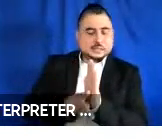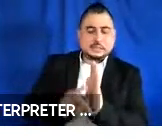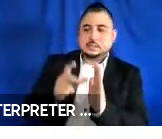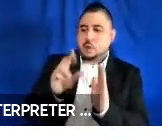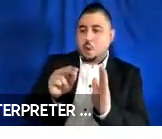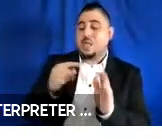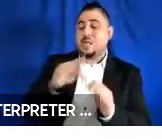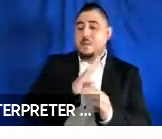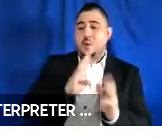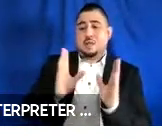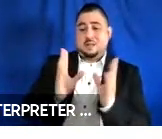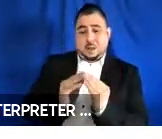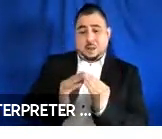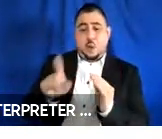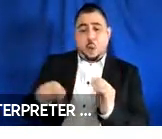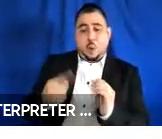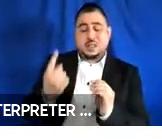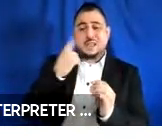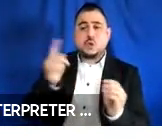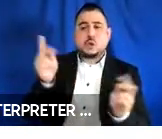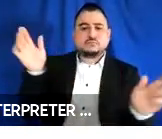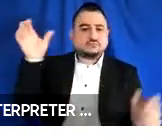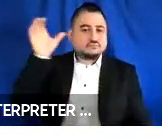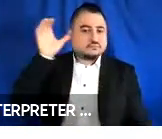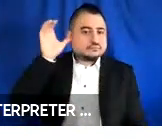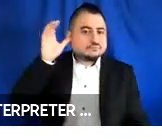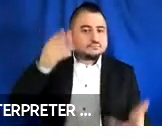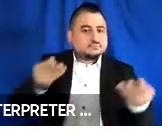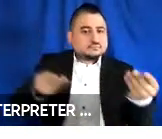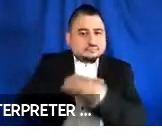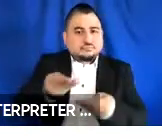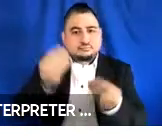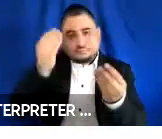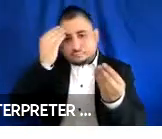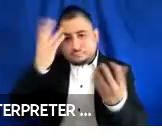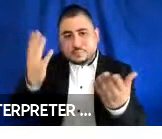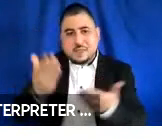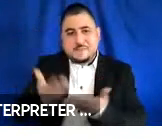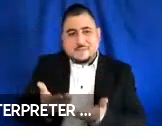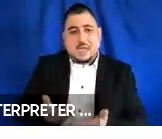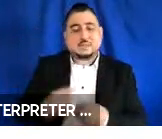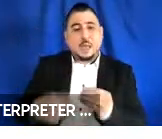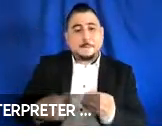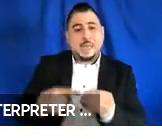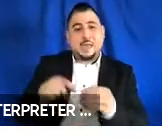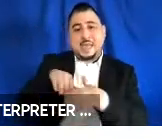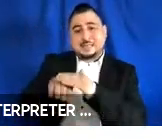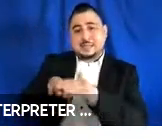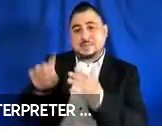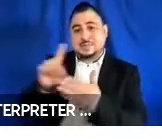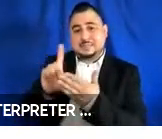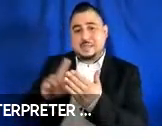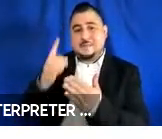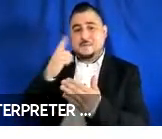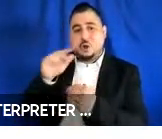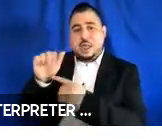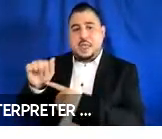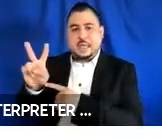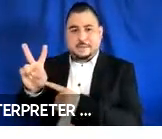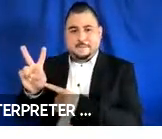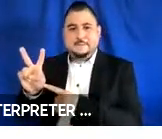conducting these sessions solely for the purpose of exchanging facts and information about the accessible design of autonomous